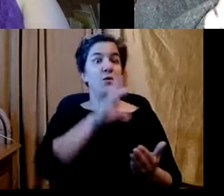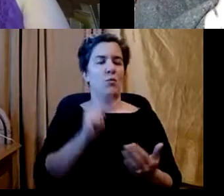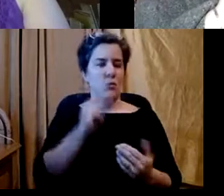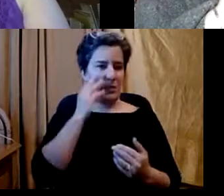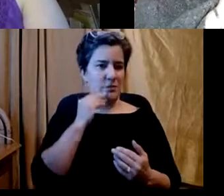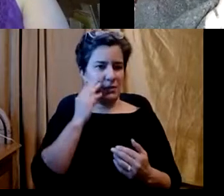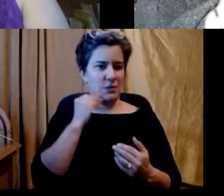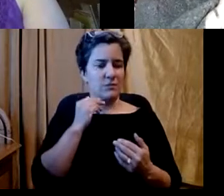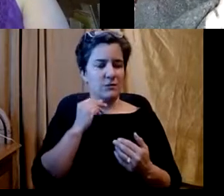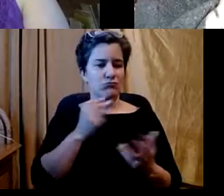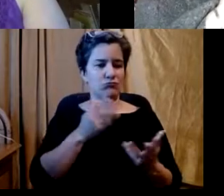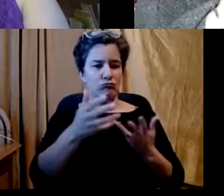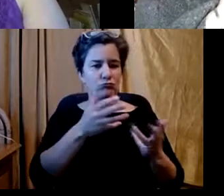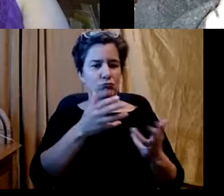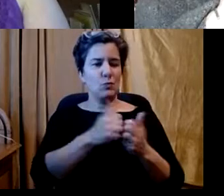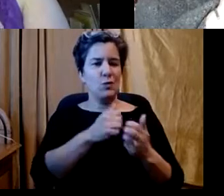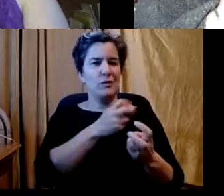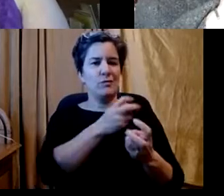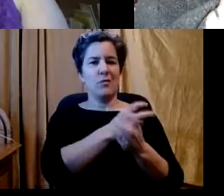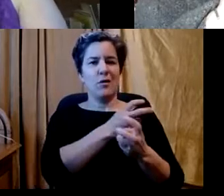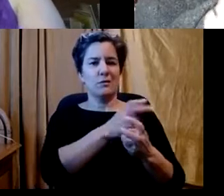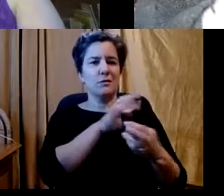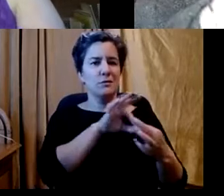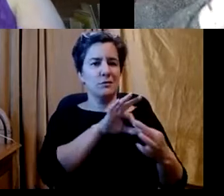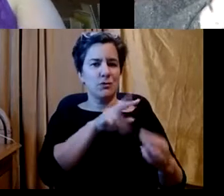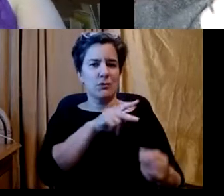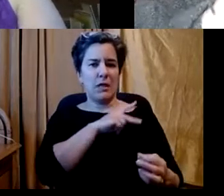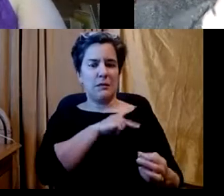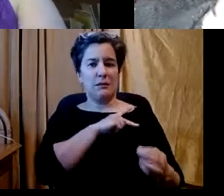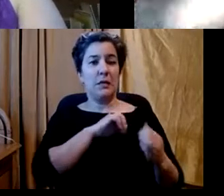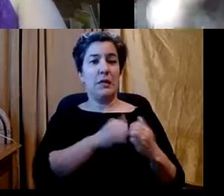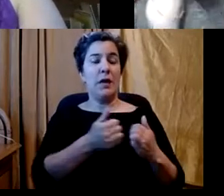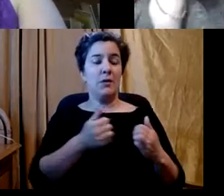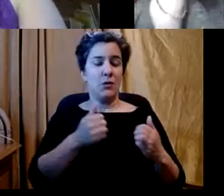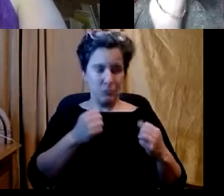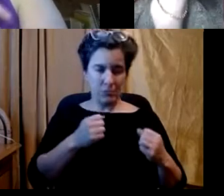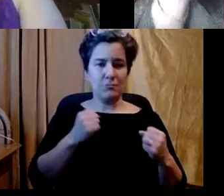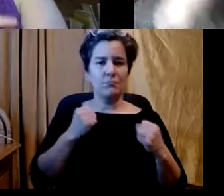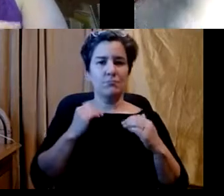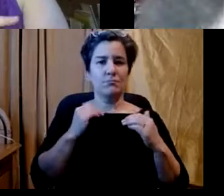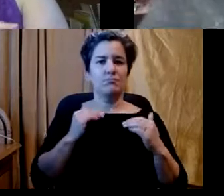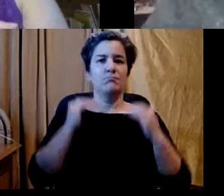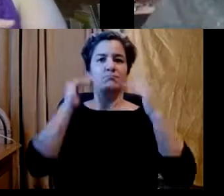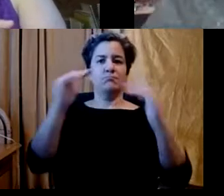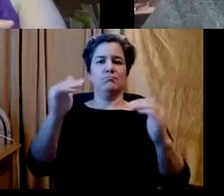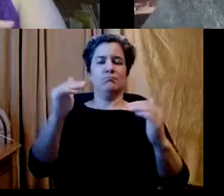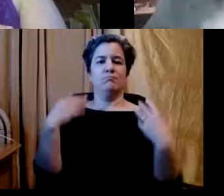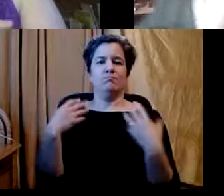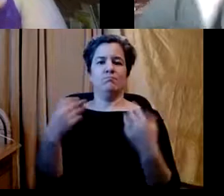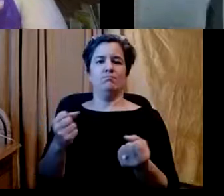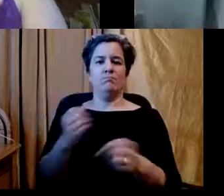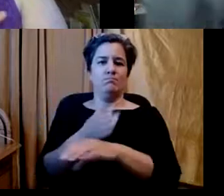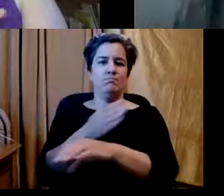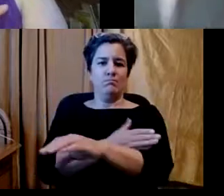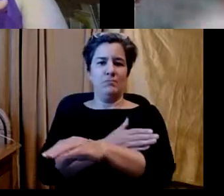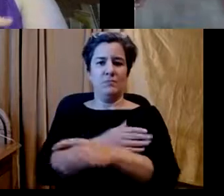in dealing with toxic personalities, and how have we become better? Great, great. I think some of us have shared a little of that already,